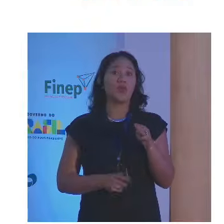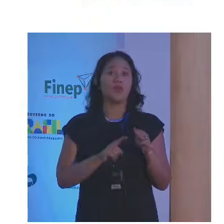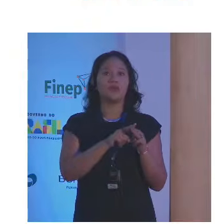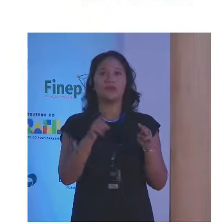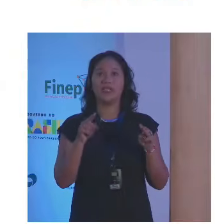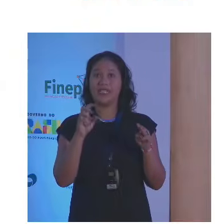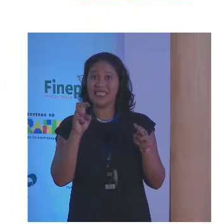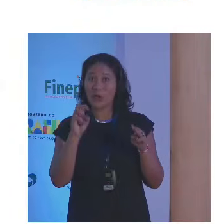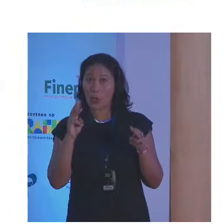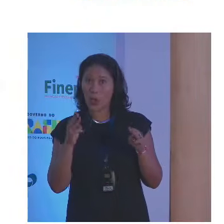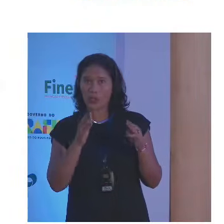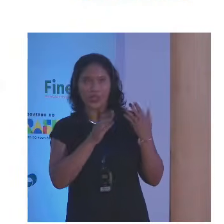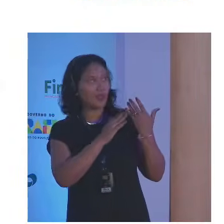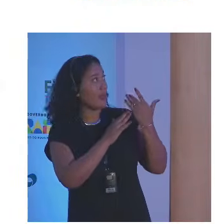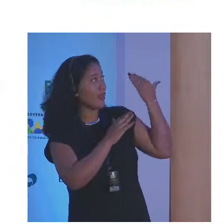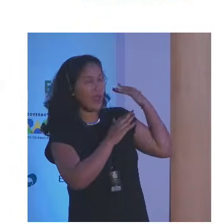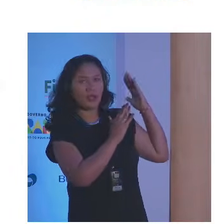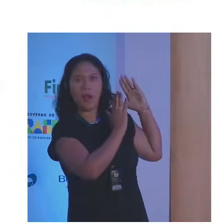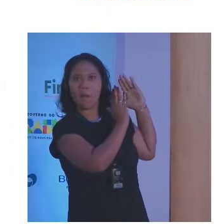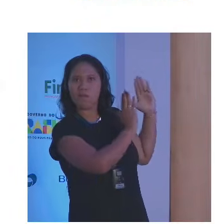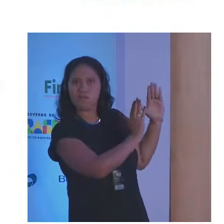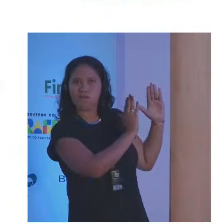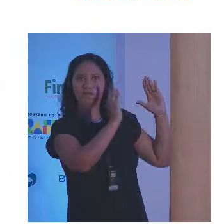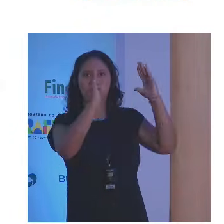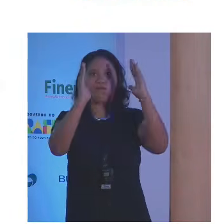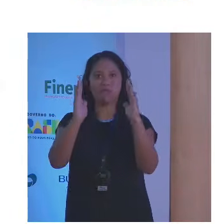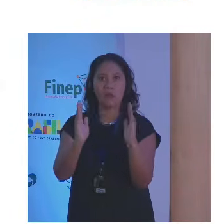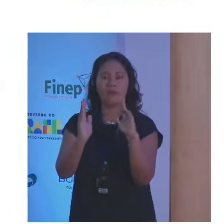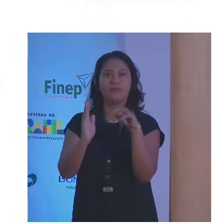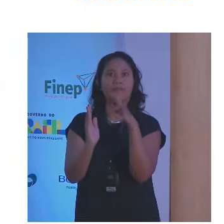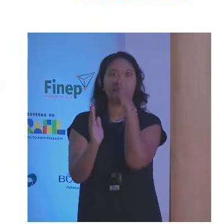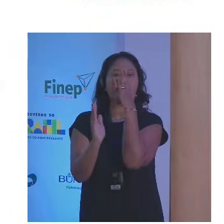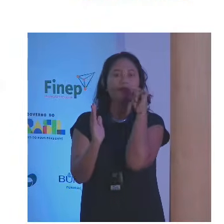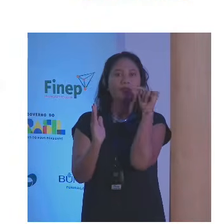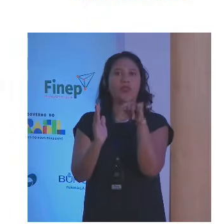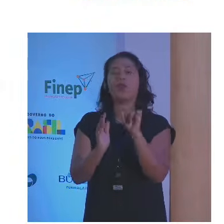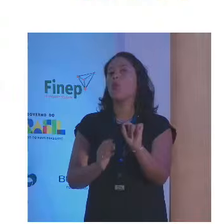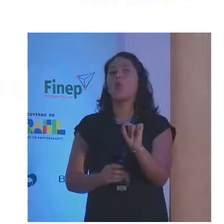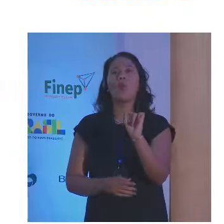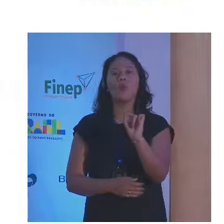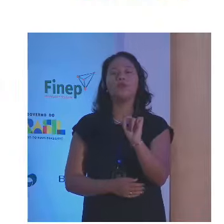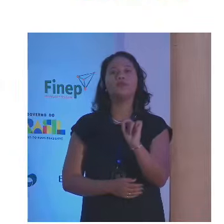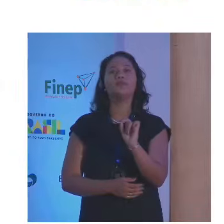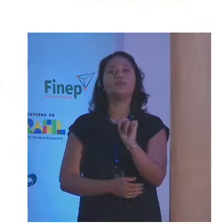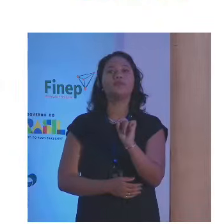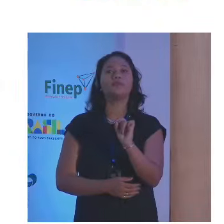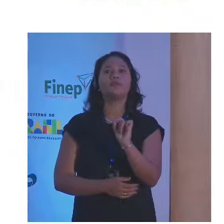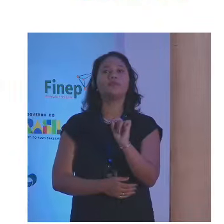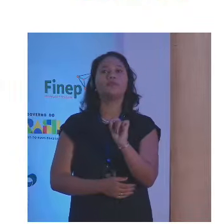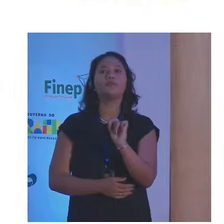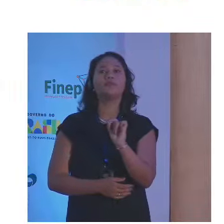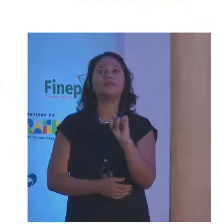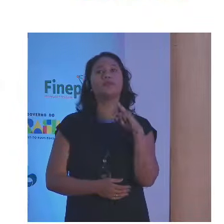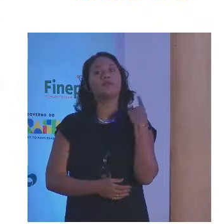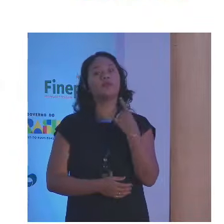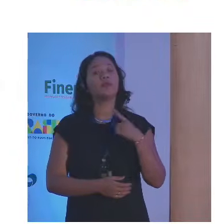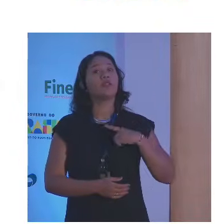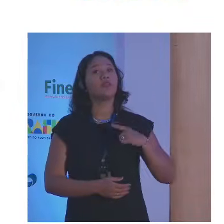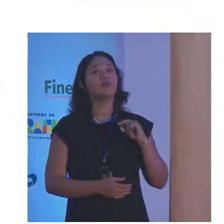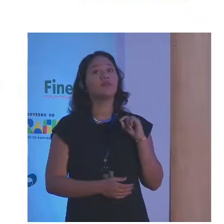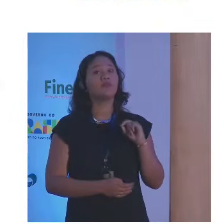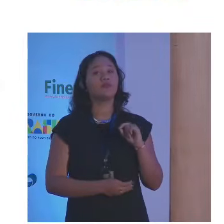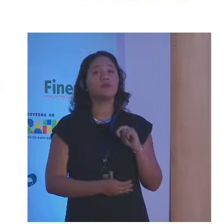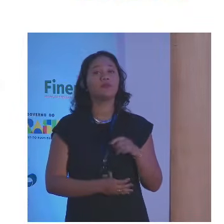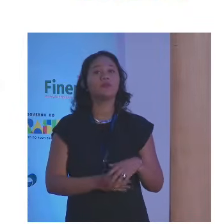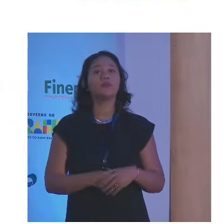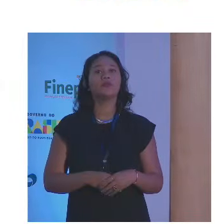million years ago. And the amazing part of this part of Earth's history is that we went from a hothouse to an